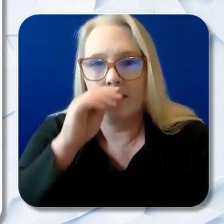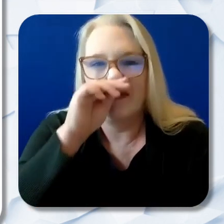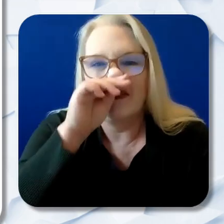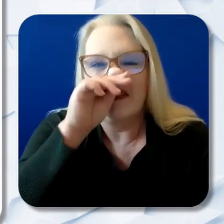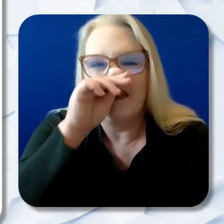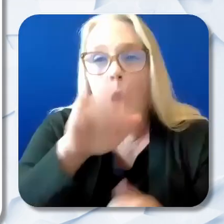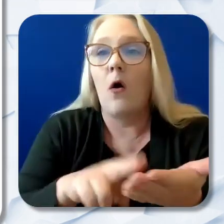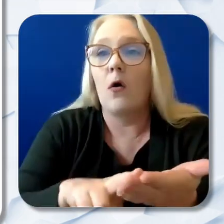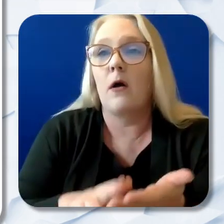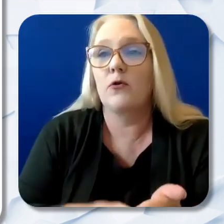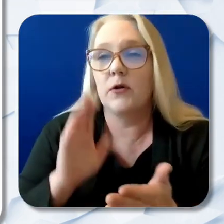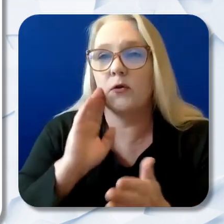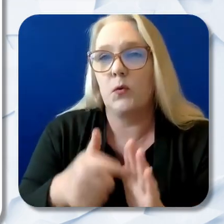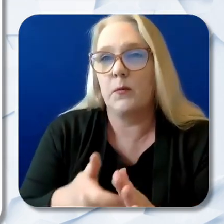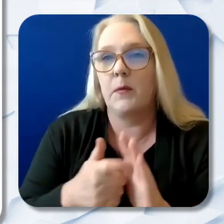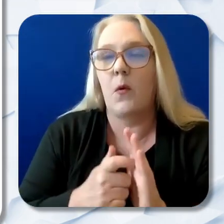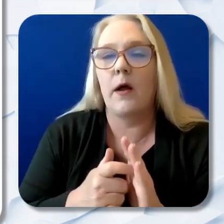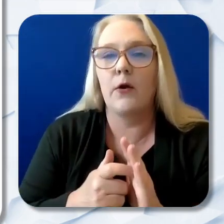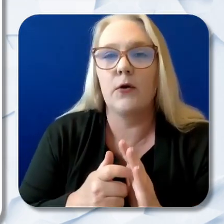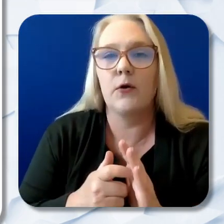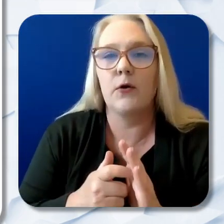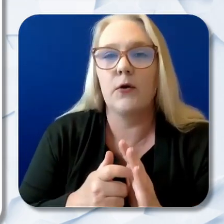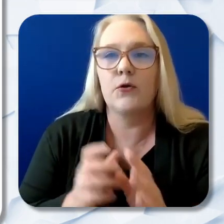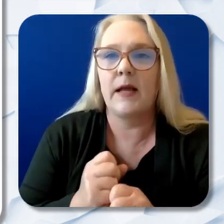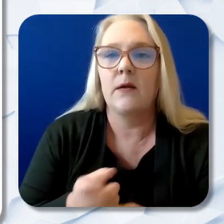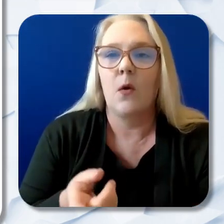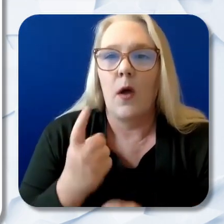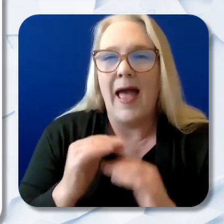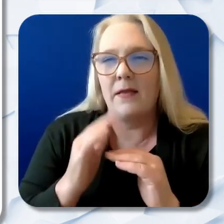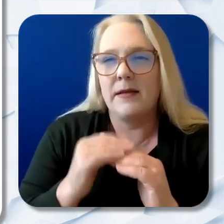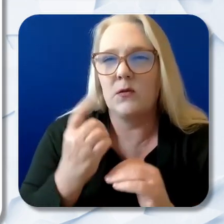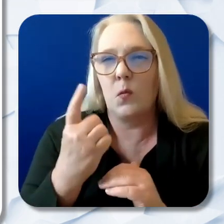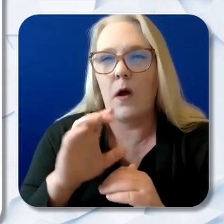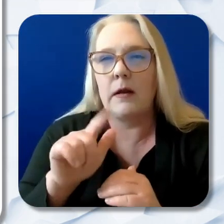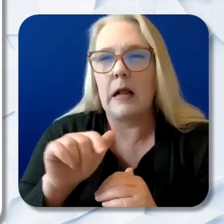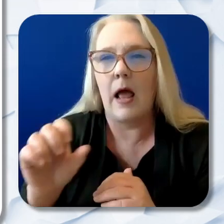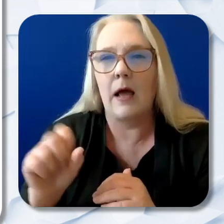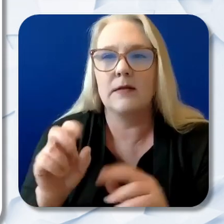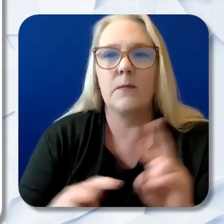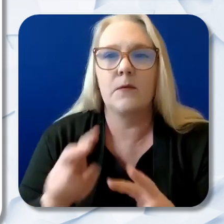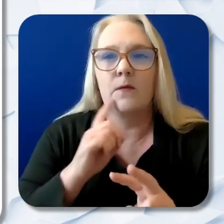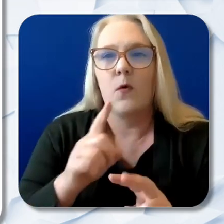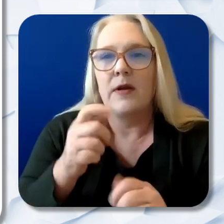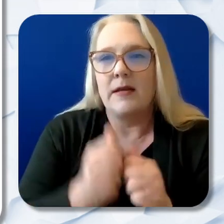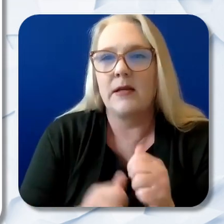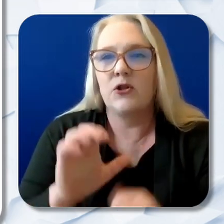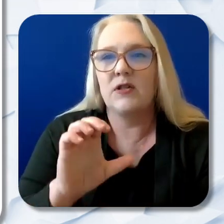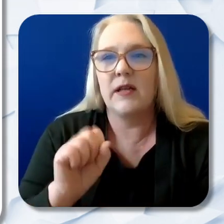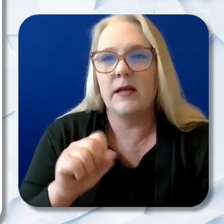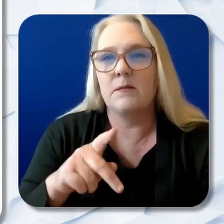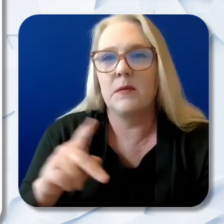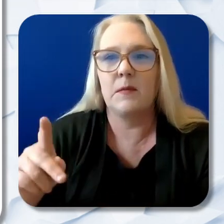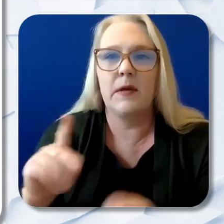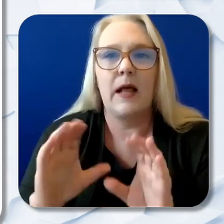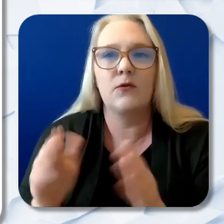all contractors are required to obtain at least one CLAS observation on each CSPP classroom per program